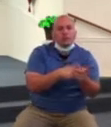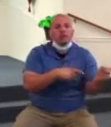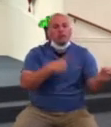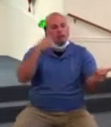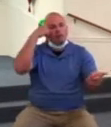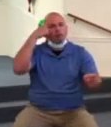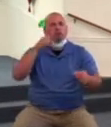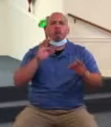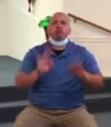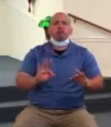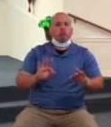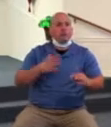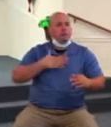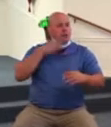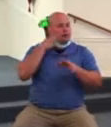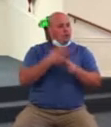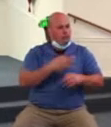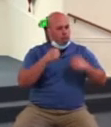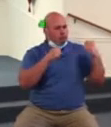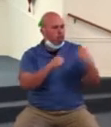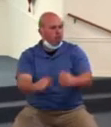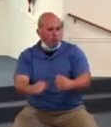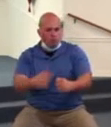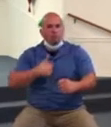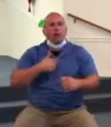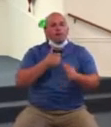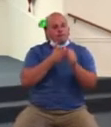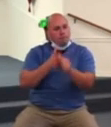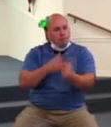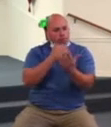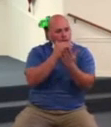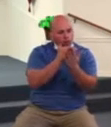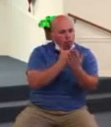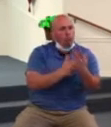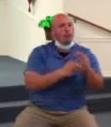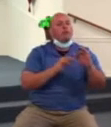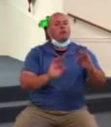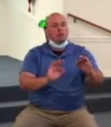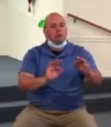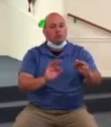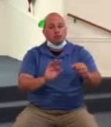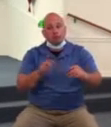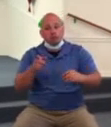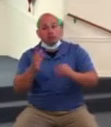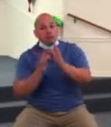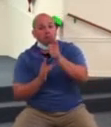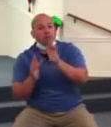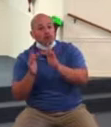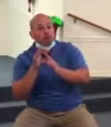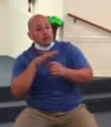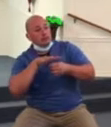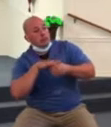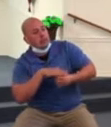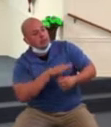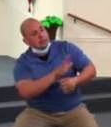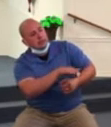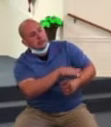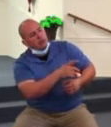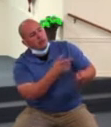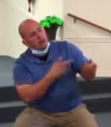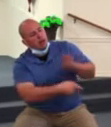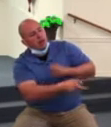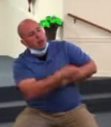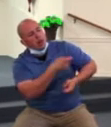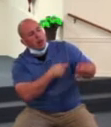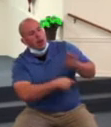well. But when Jesus presses the issue, something's not right. This man